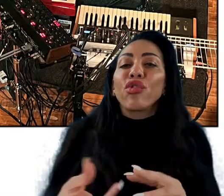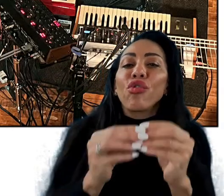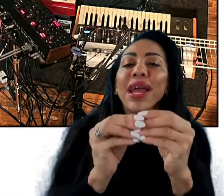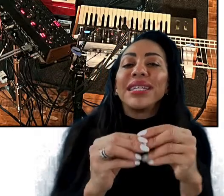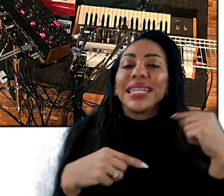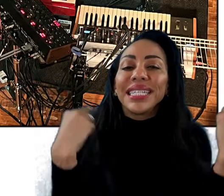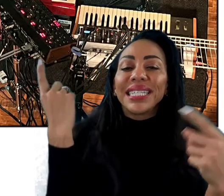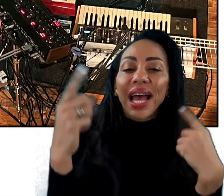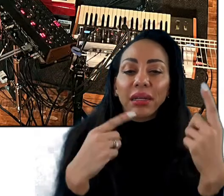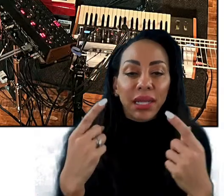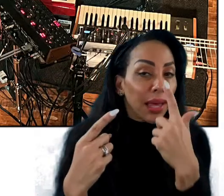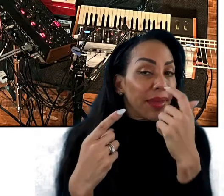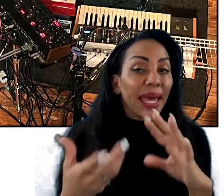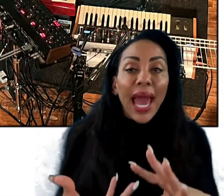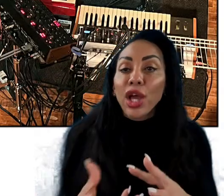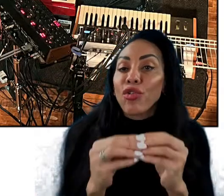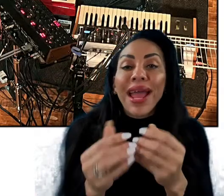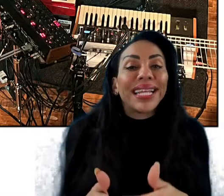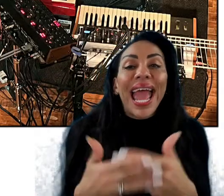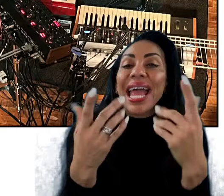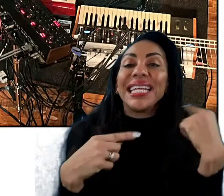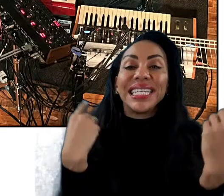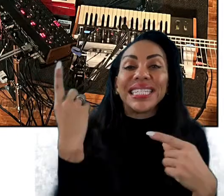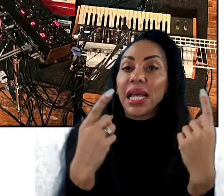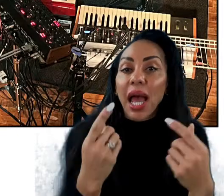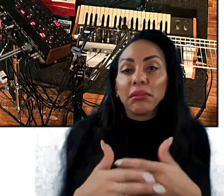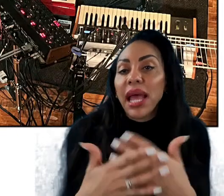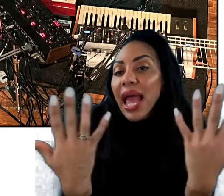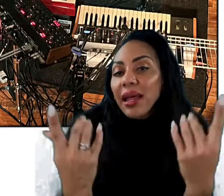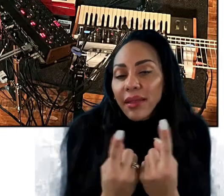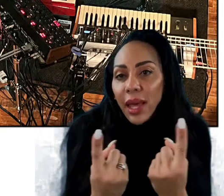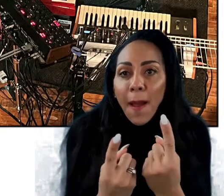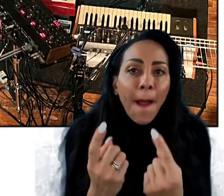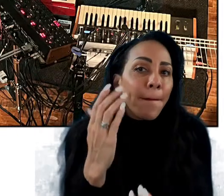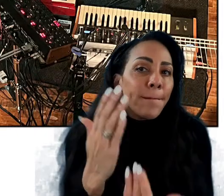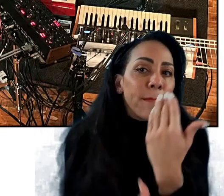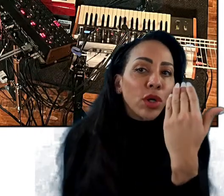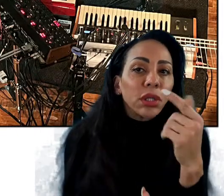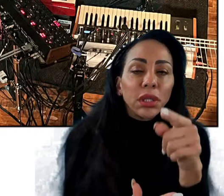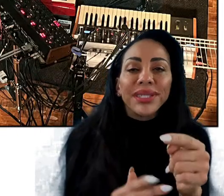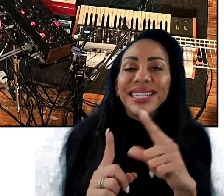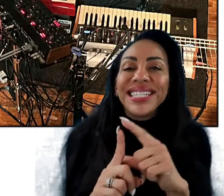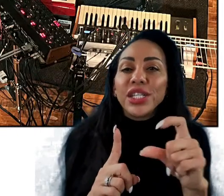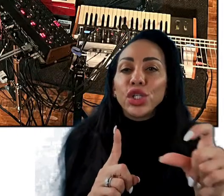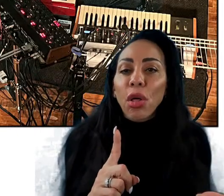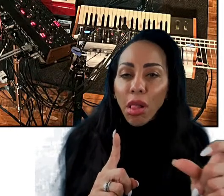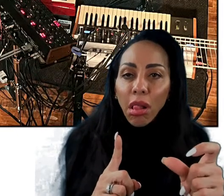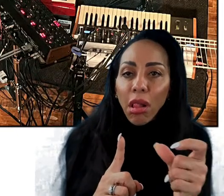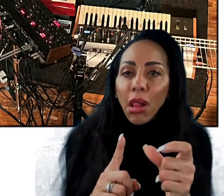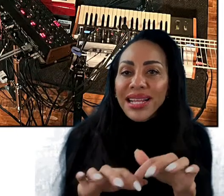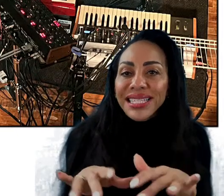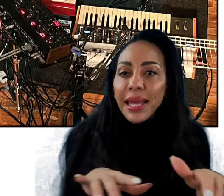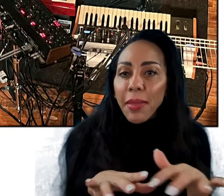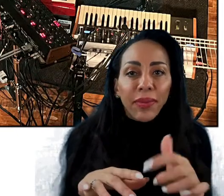create nearly any sound imaginable as well. Especially modern digital synths can basically create any sound you can imagine.